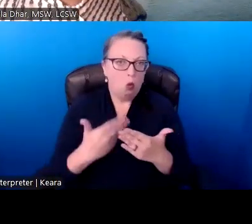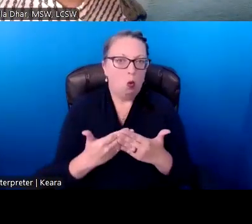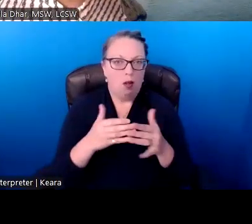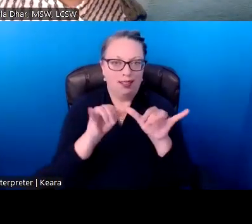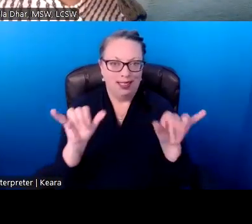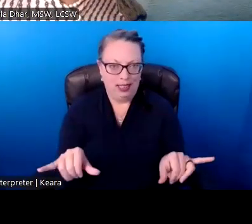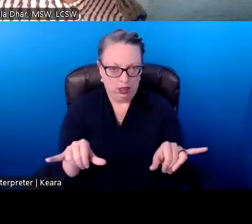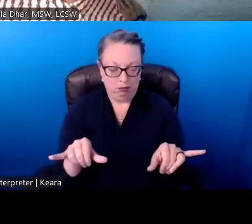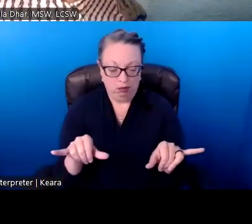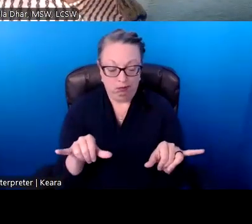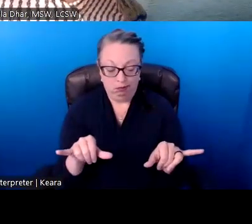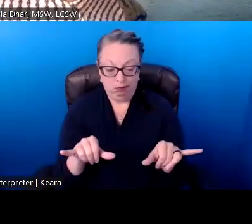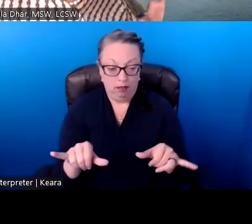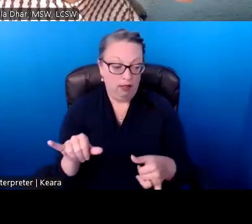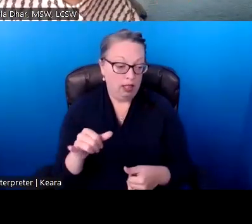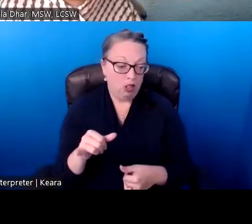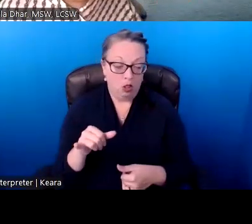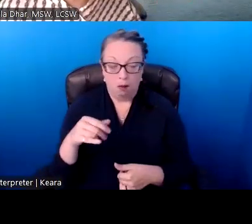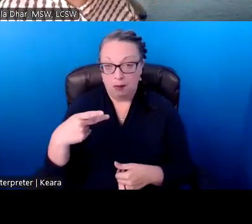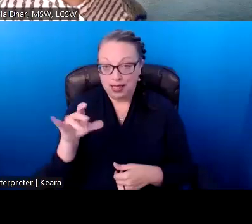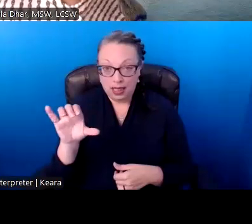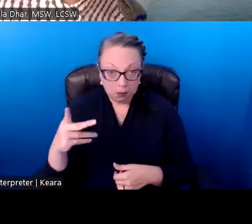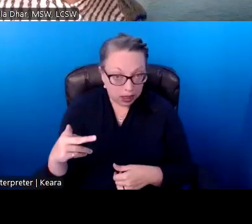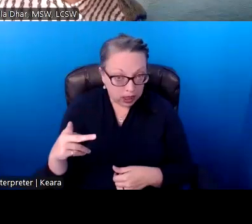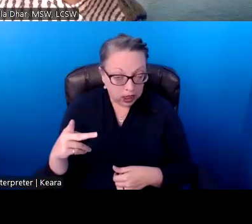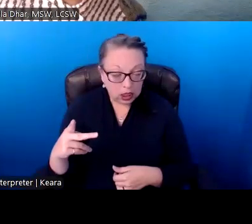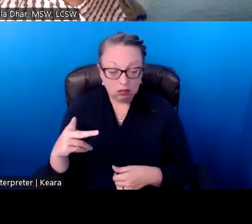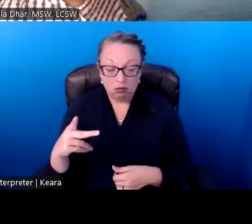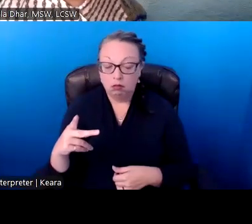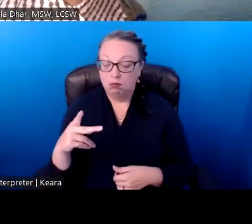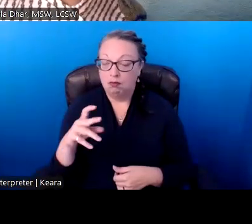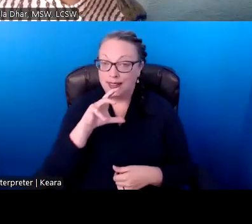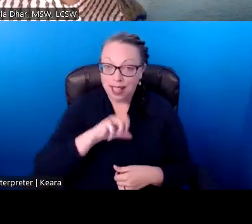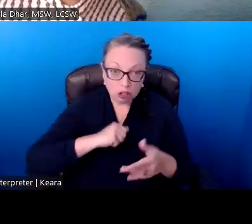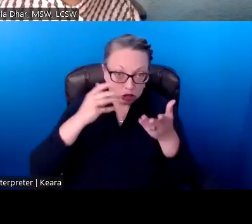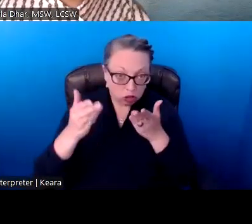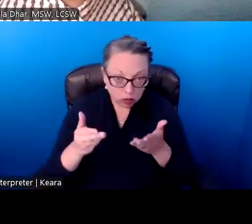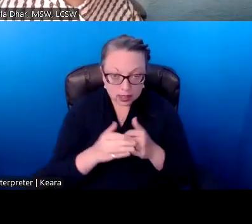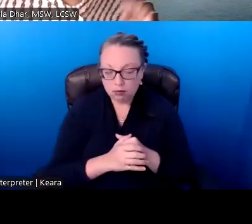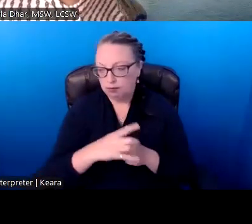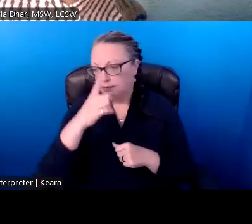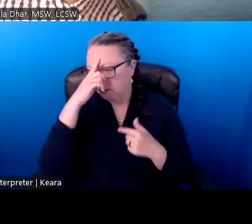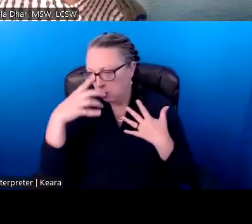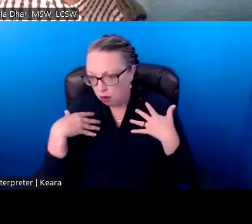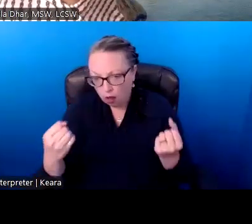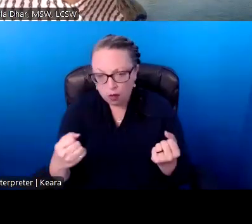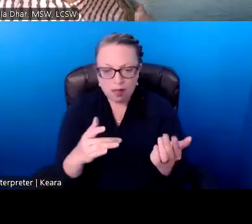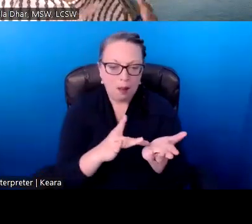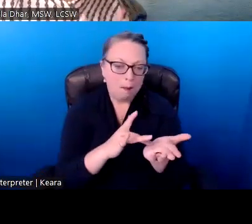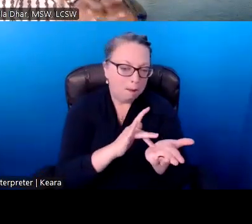Whether it is primary care, aging services, mental health services, medical